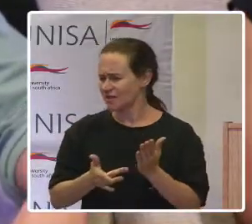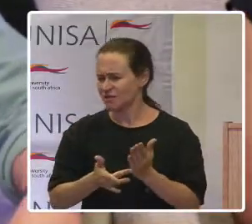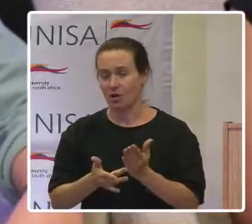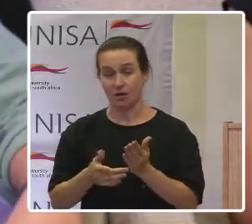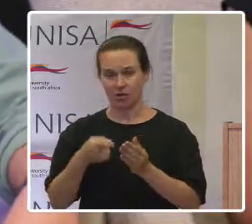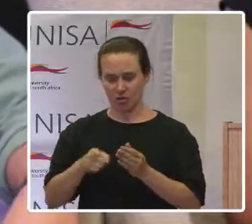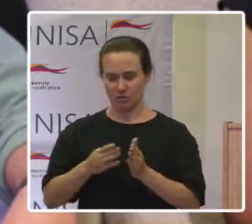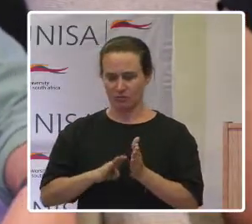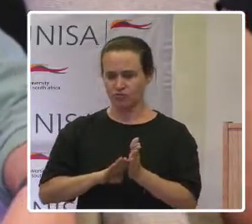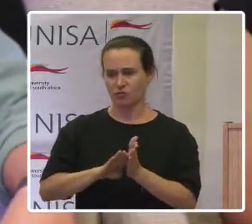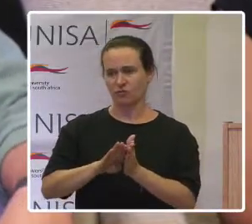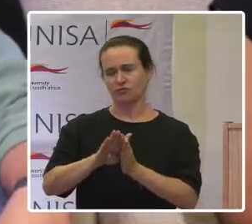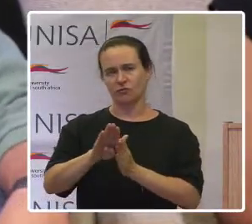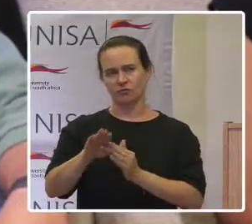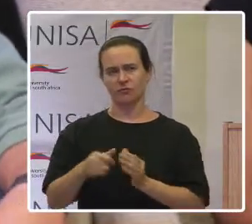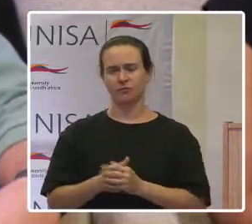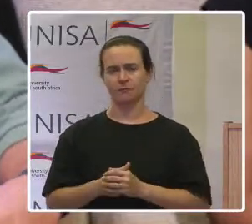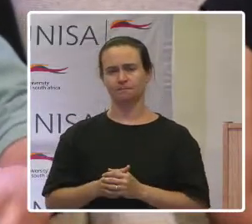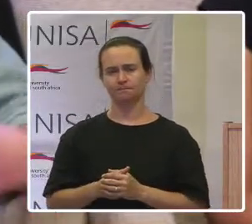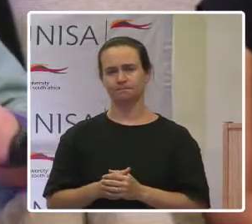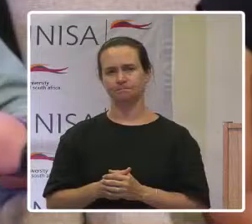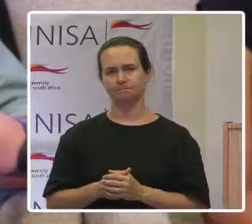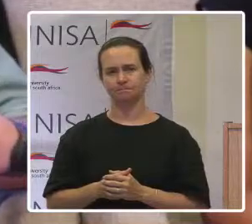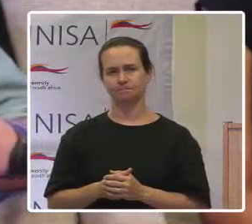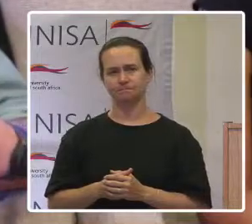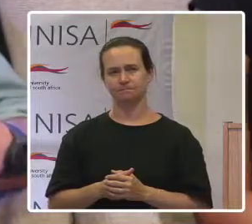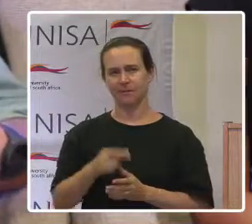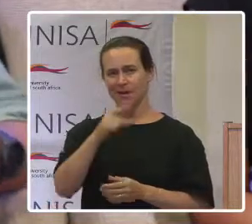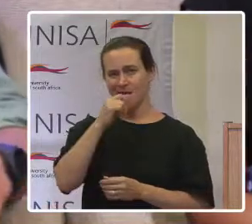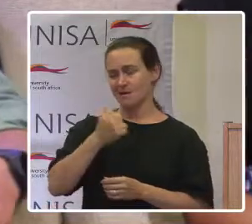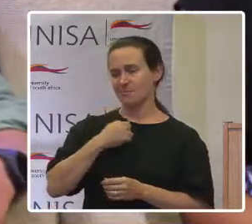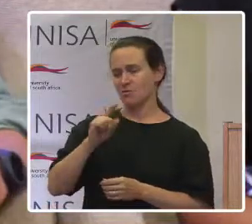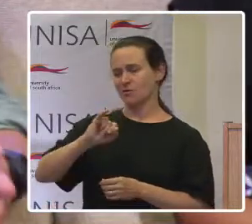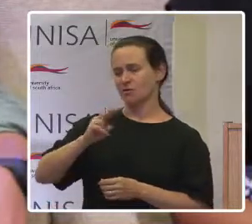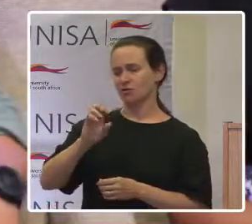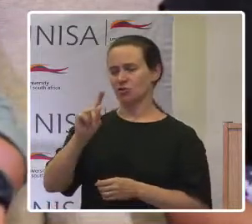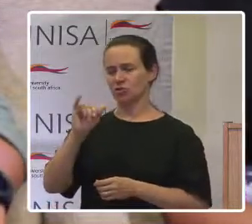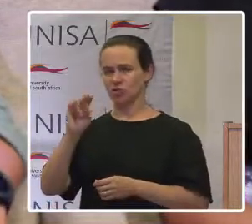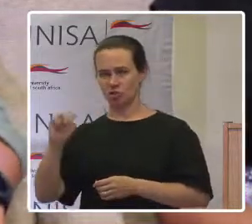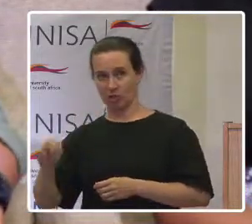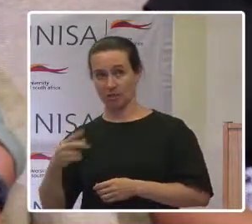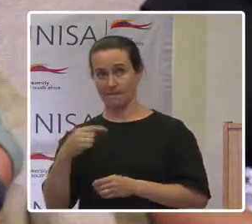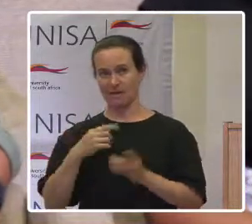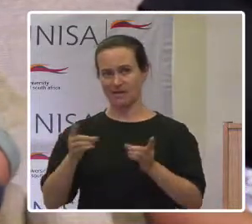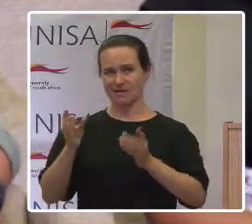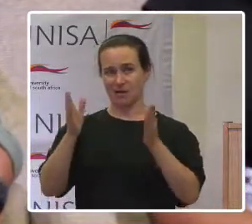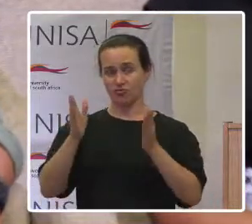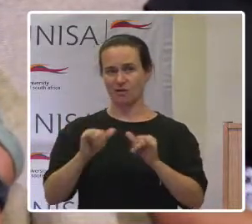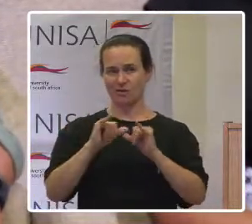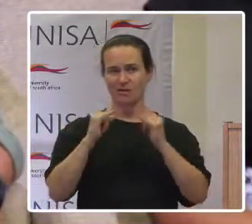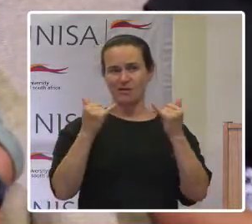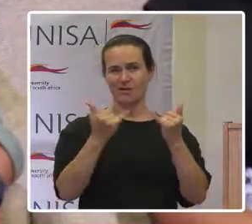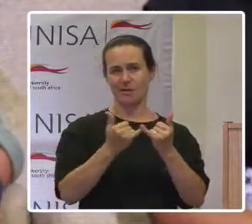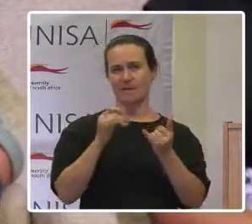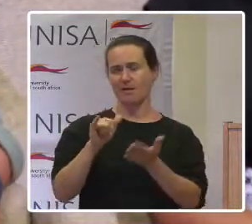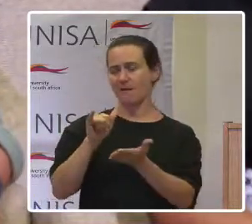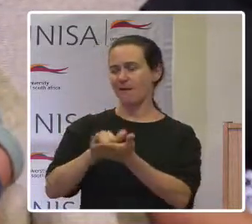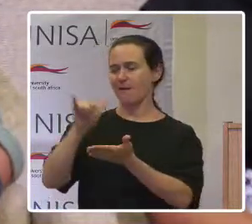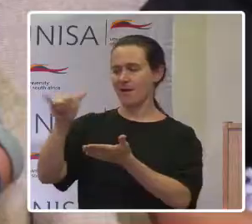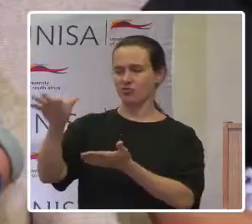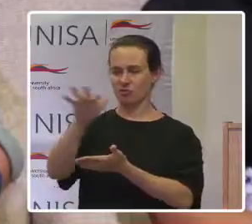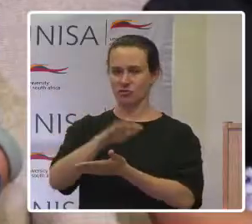is and all of that. My name is Justin Melman. I'm the director of a company called Aerospace